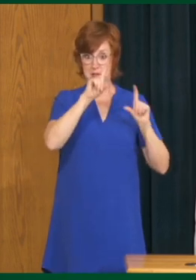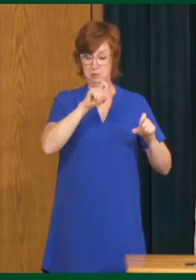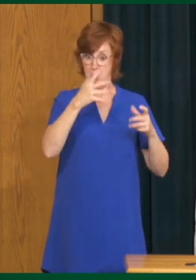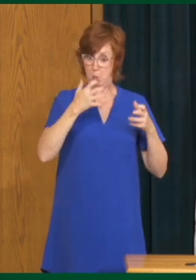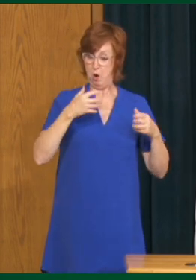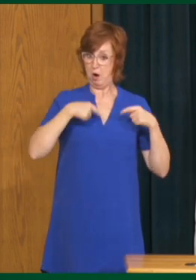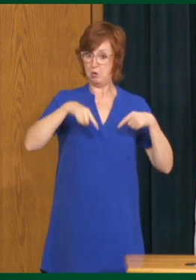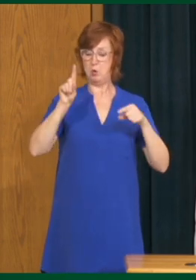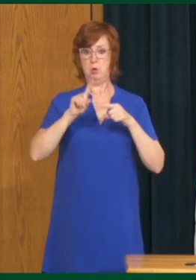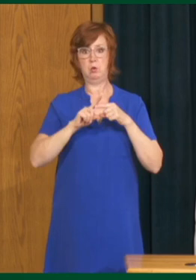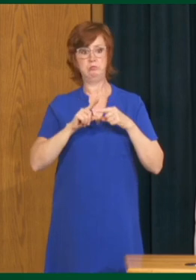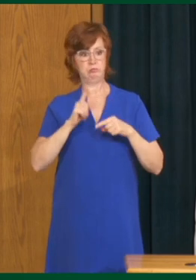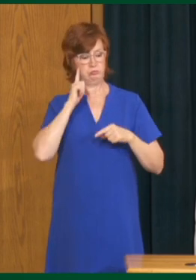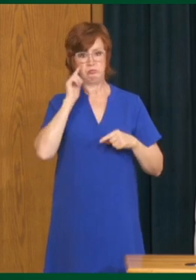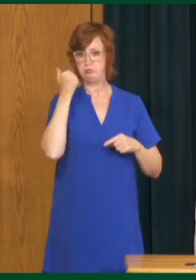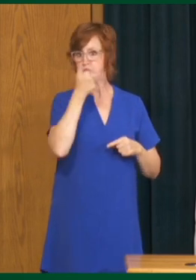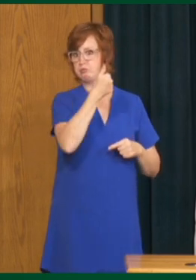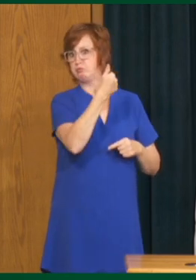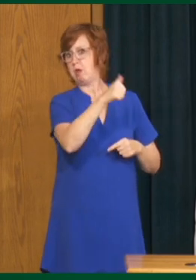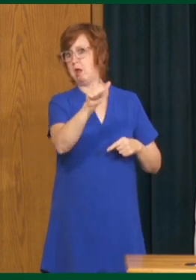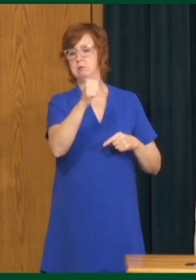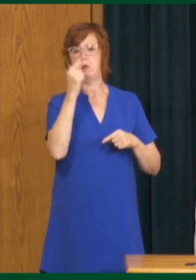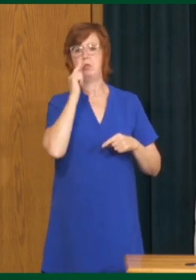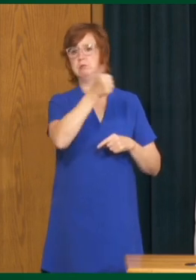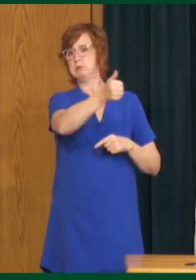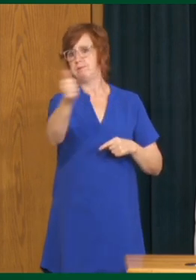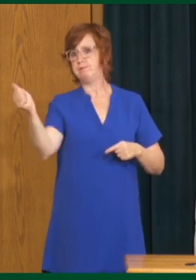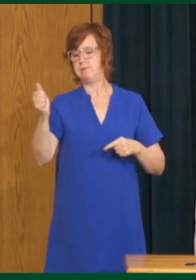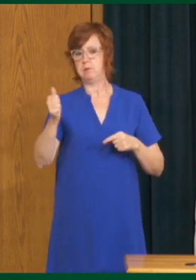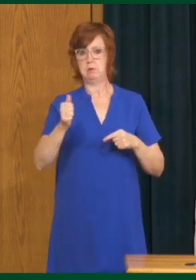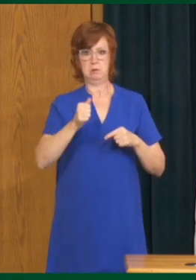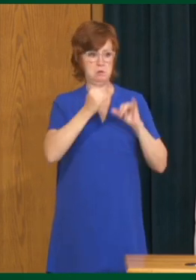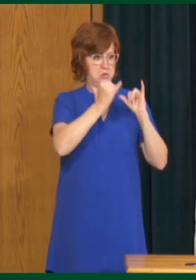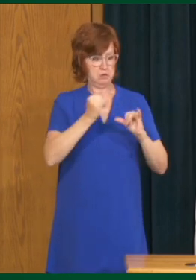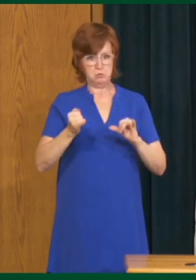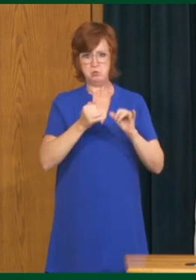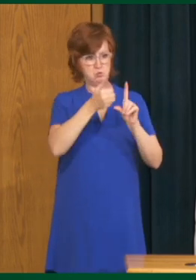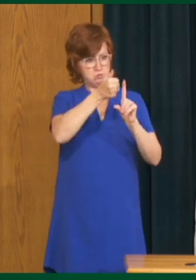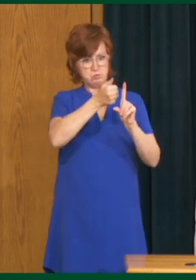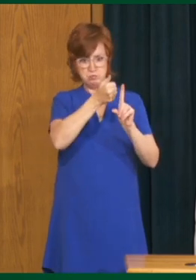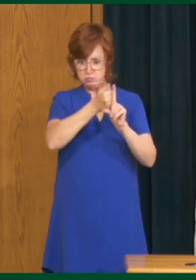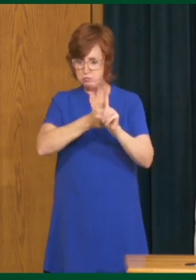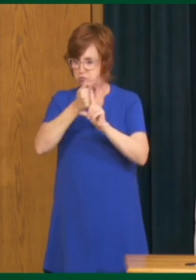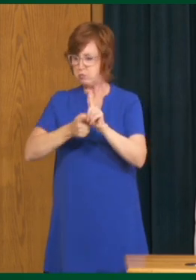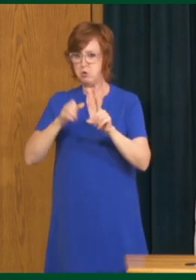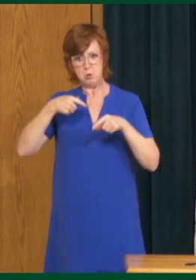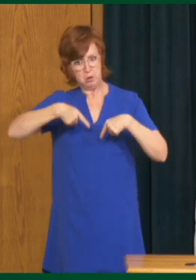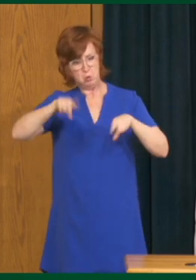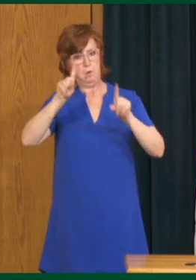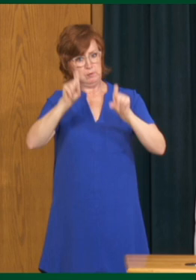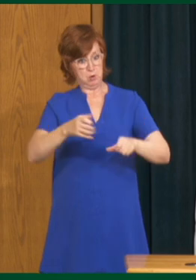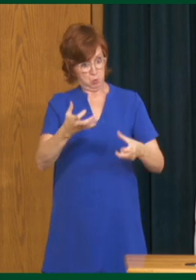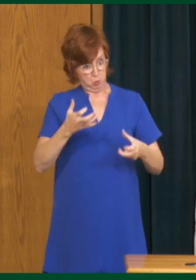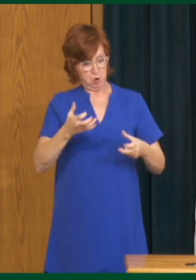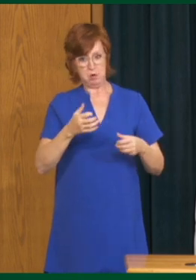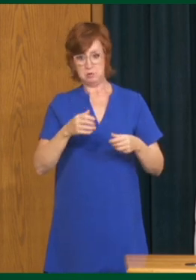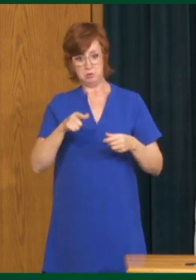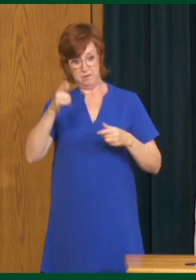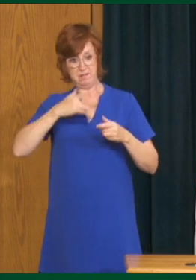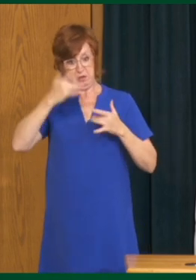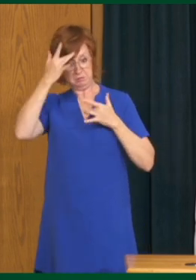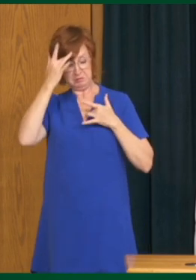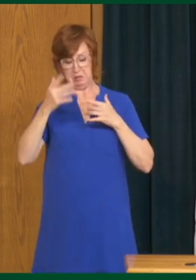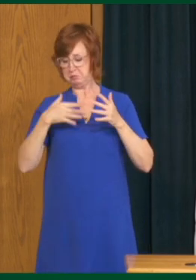available universally to anyone who requests it, regardless of whether they have symptoms or not. Patients are encouraged to contact Healthline